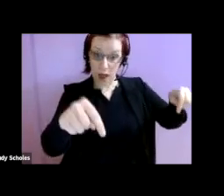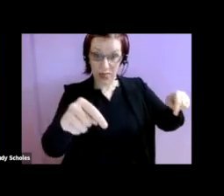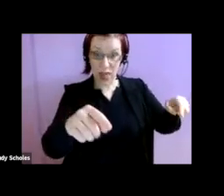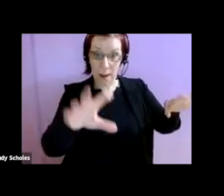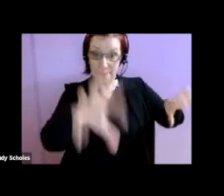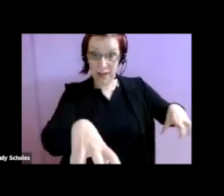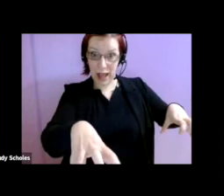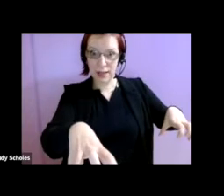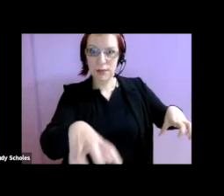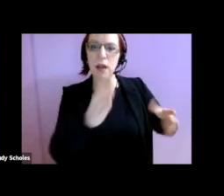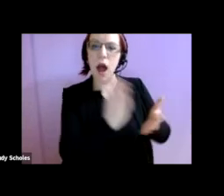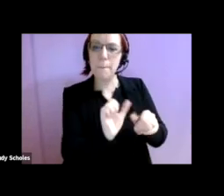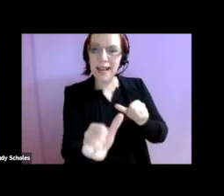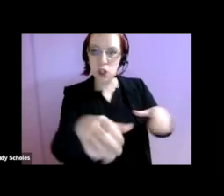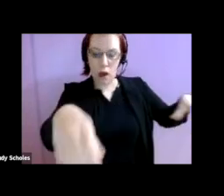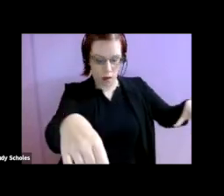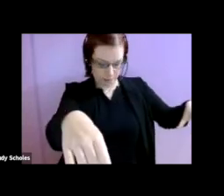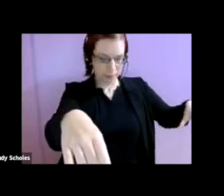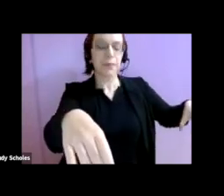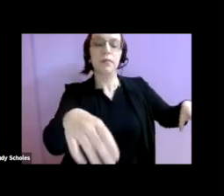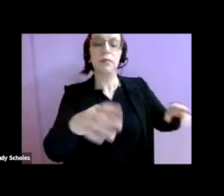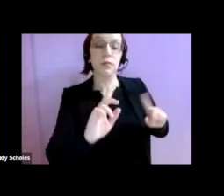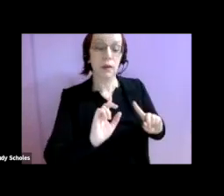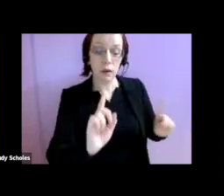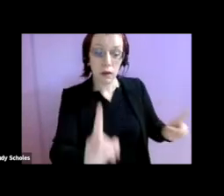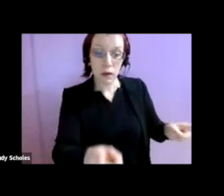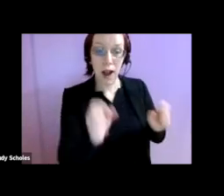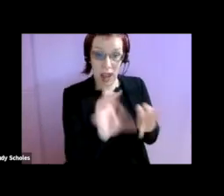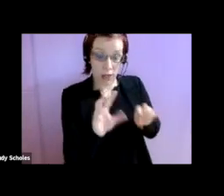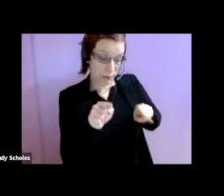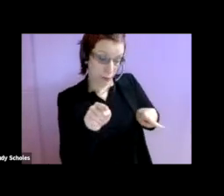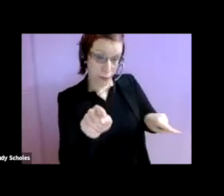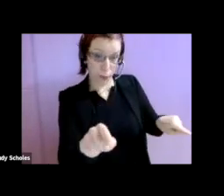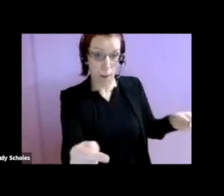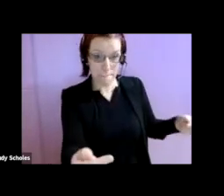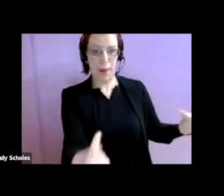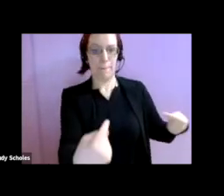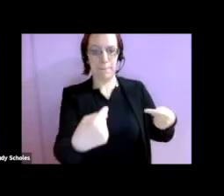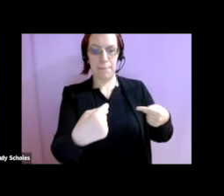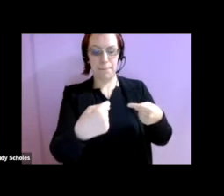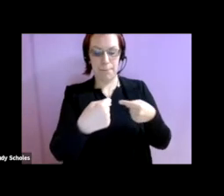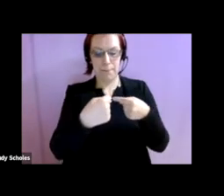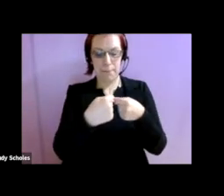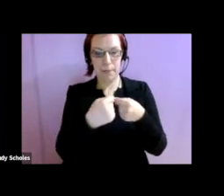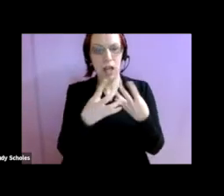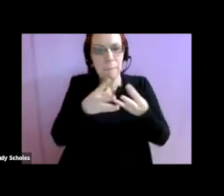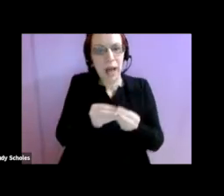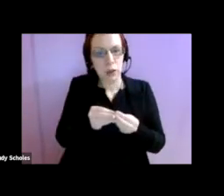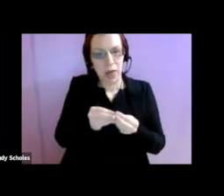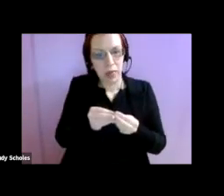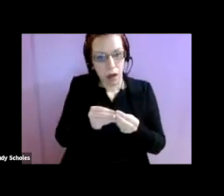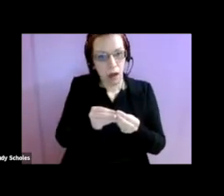going to measure. Light bounces off those mirrors, comes back and adds up at the beam splitter